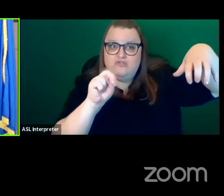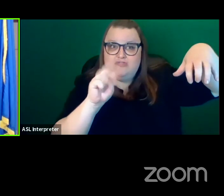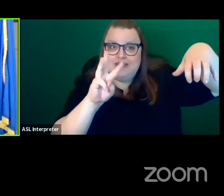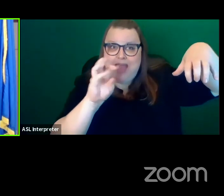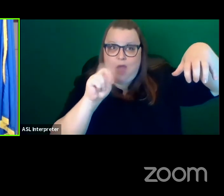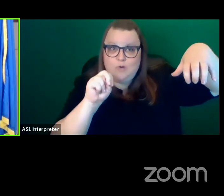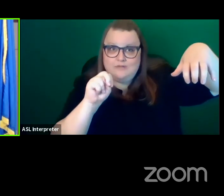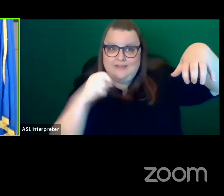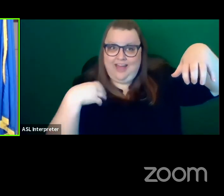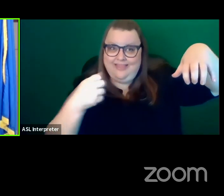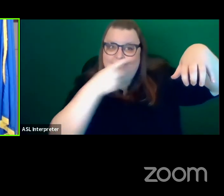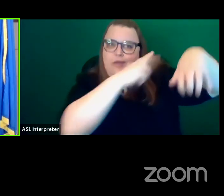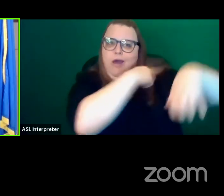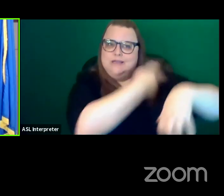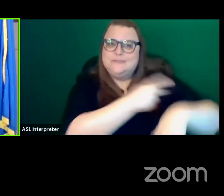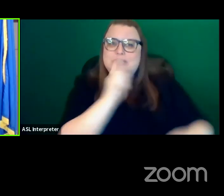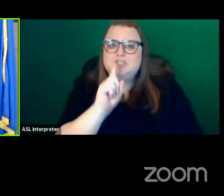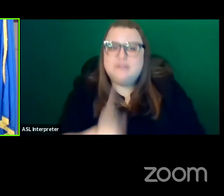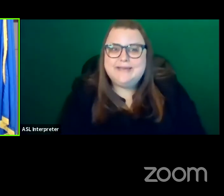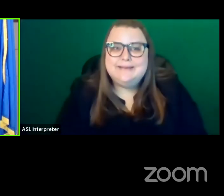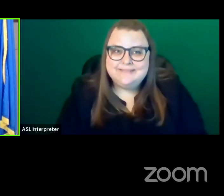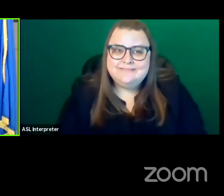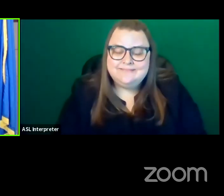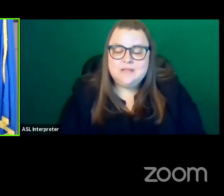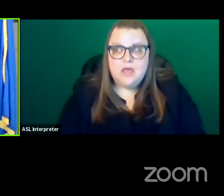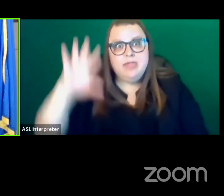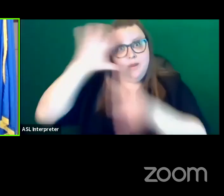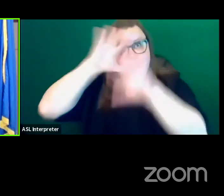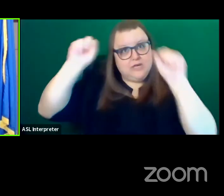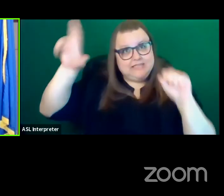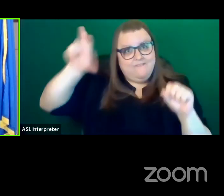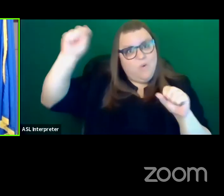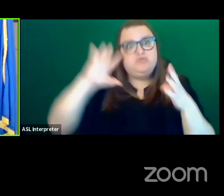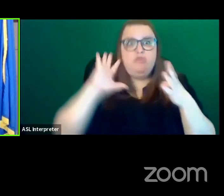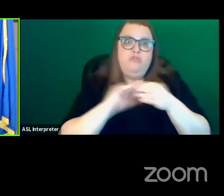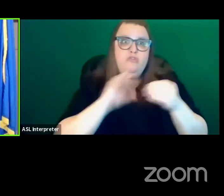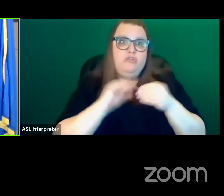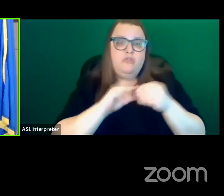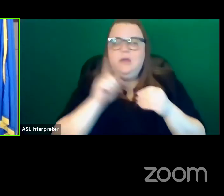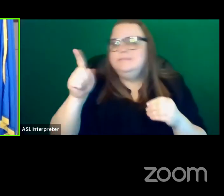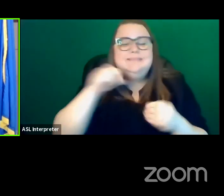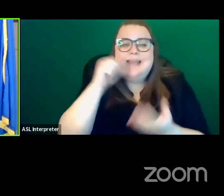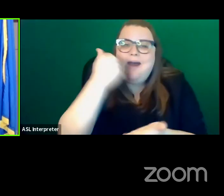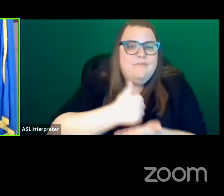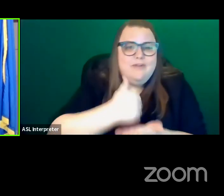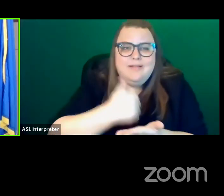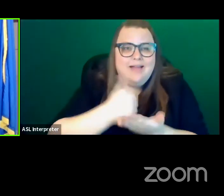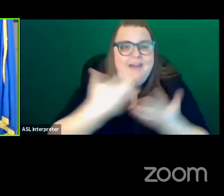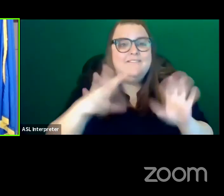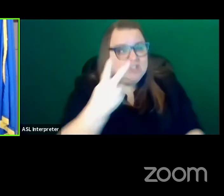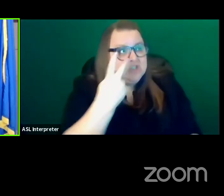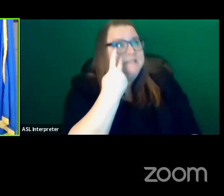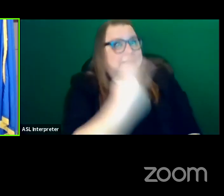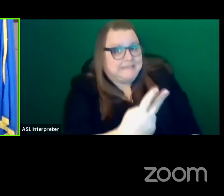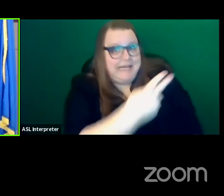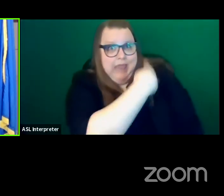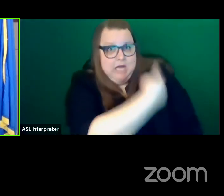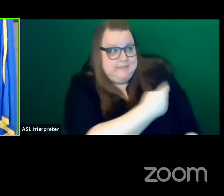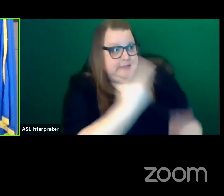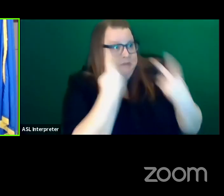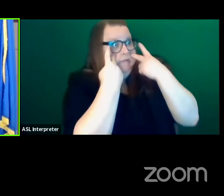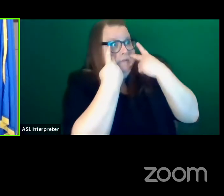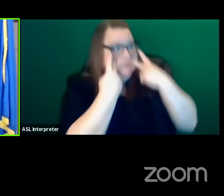The comments that were made by the President of the United States were not helpful. I have seen the hospital. Patients are being treated in that